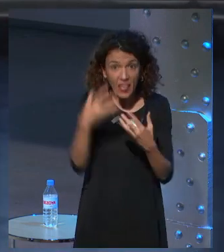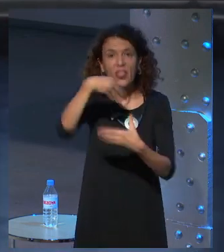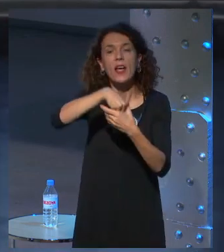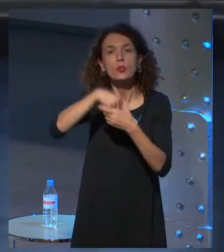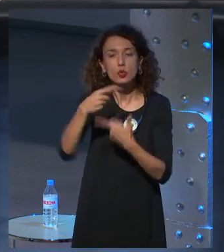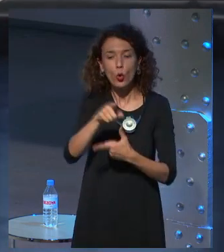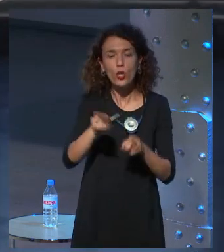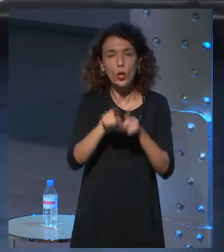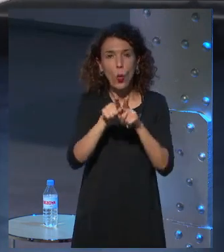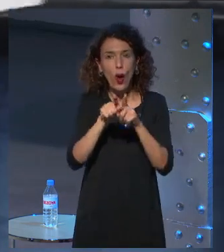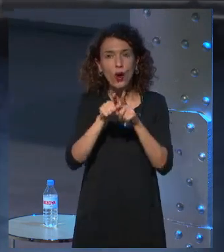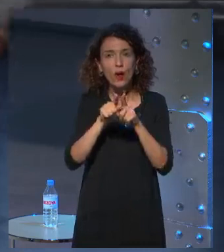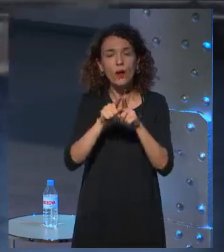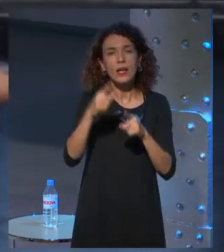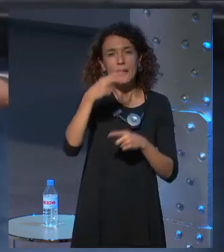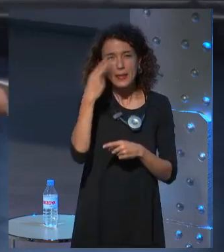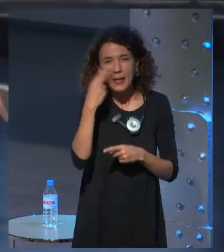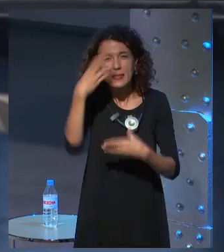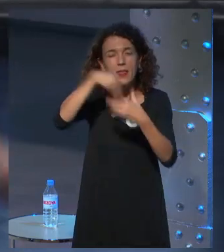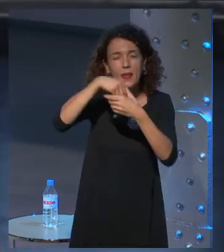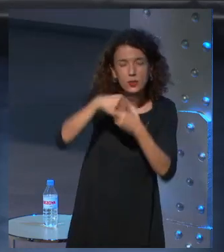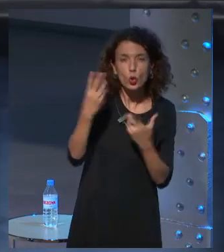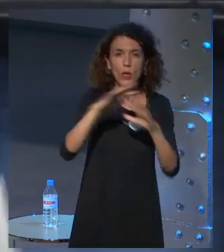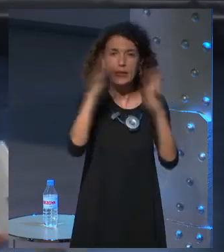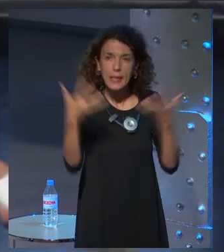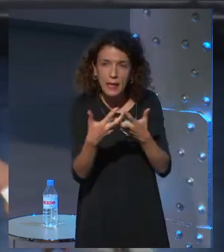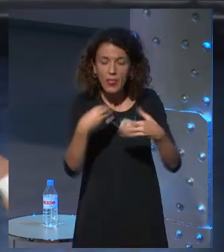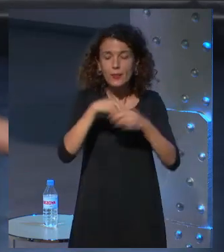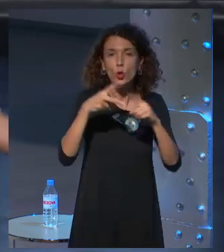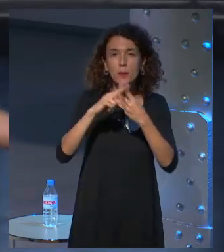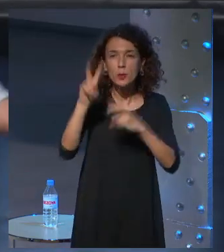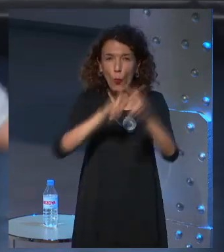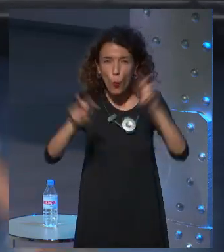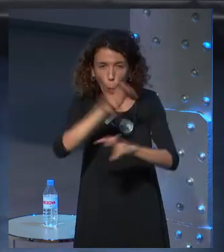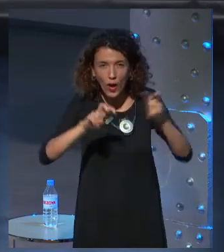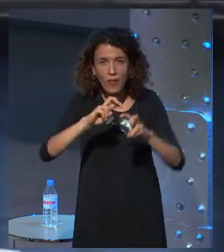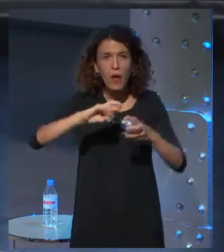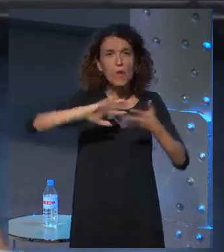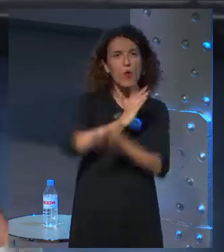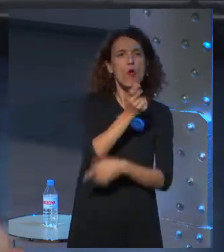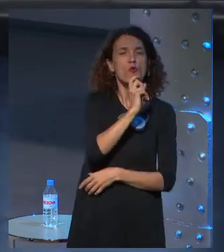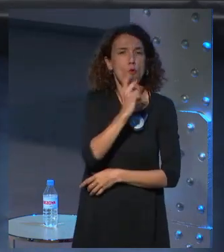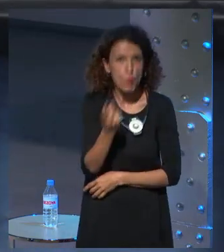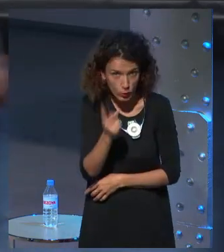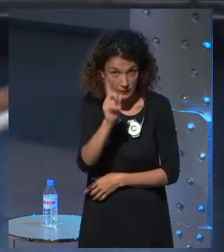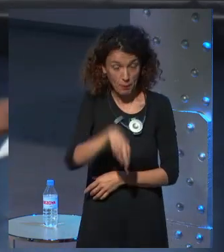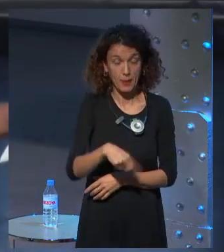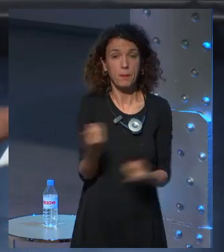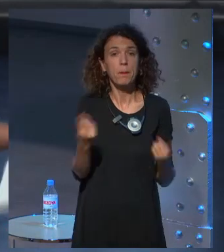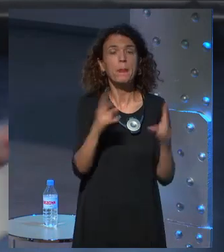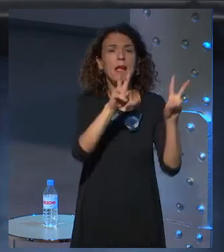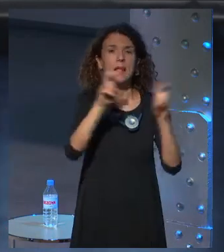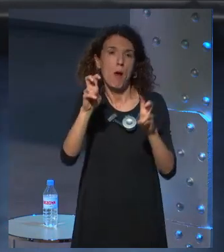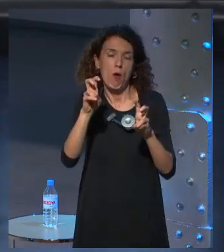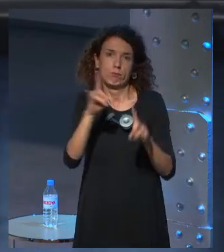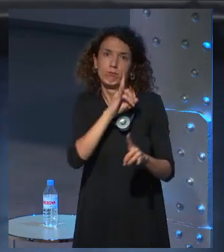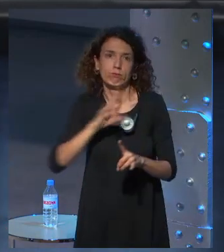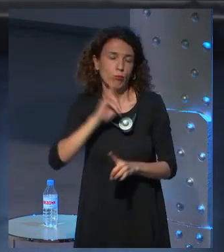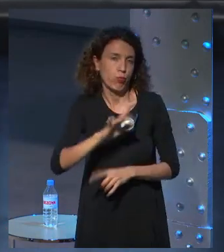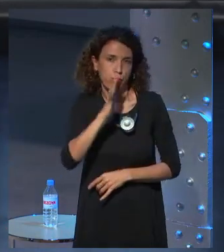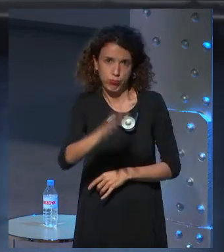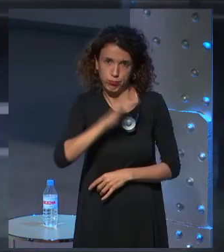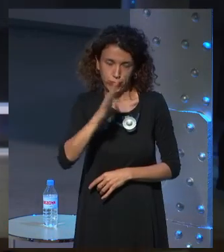how internet defines our mental spectrum, and our through the search tools that we are using. They are